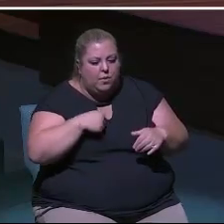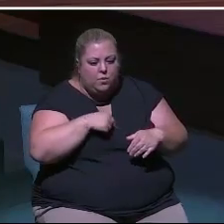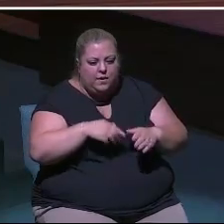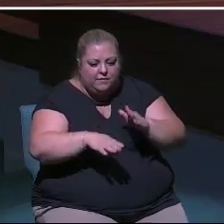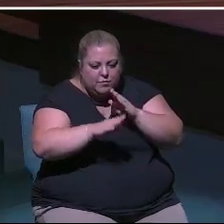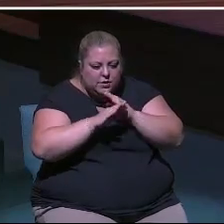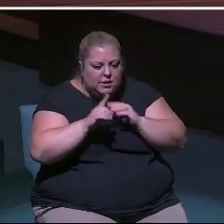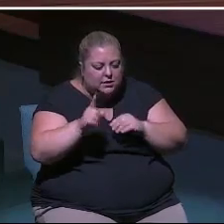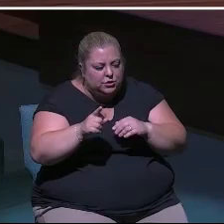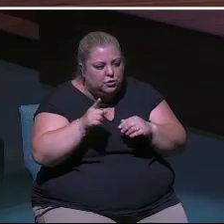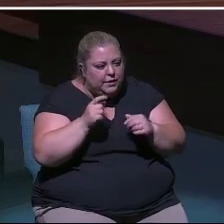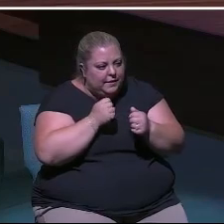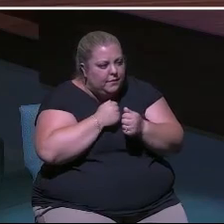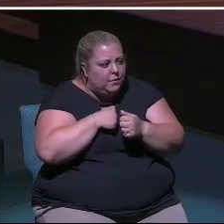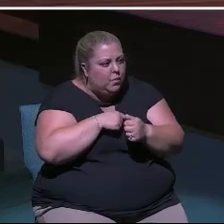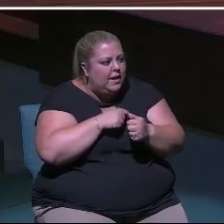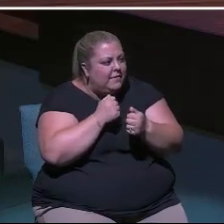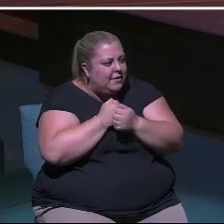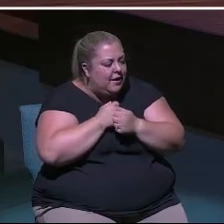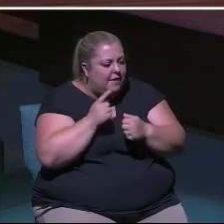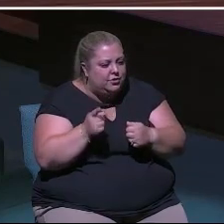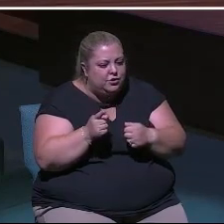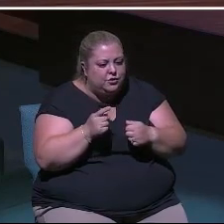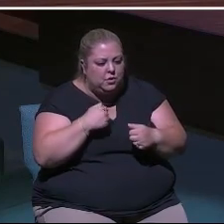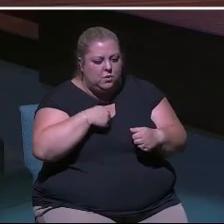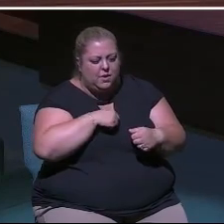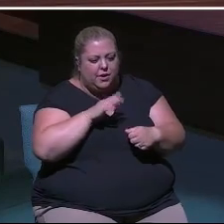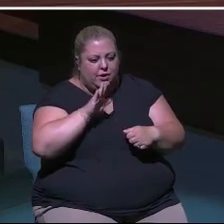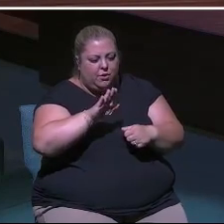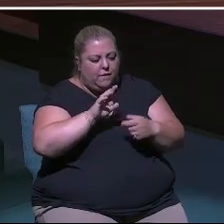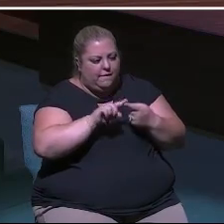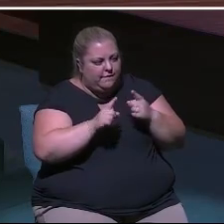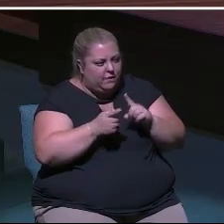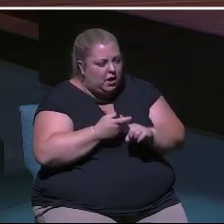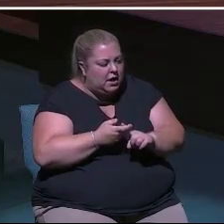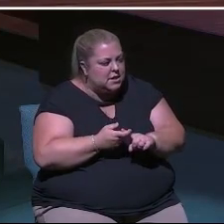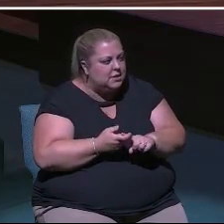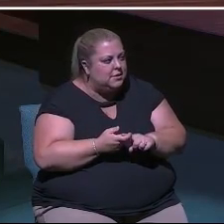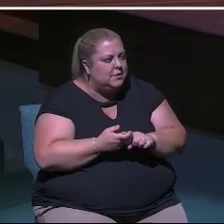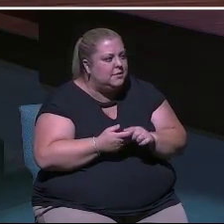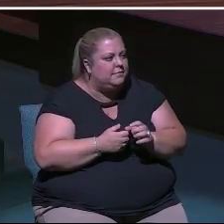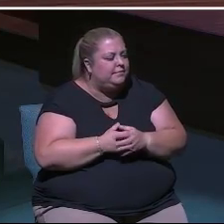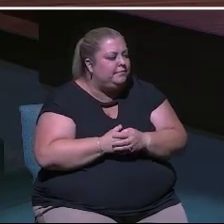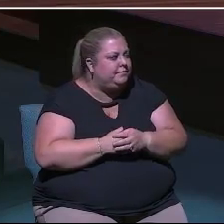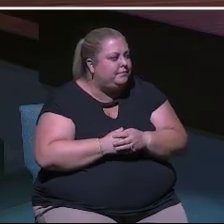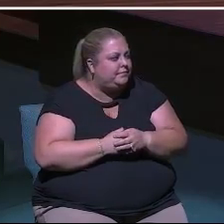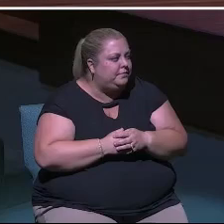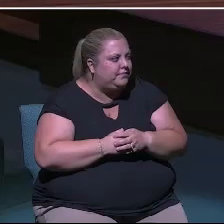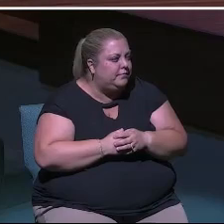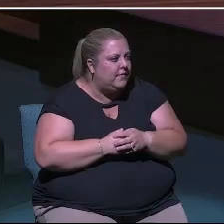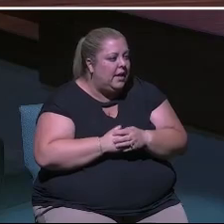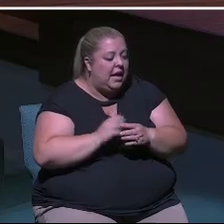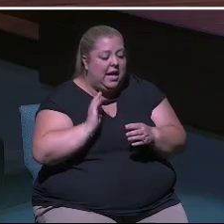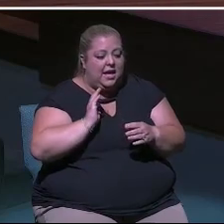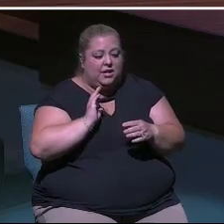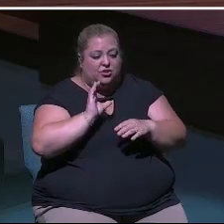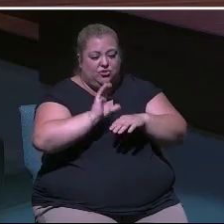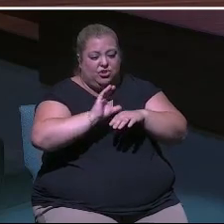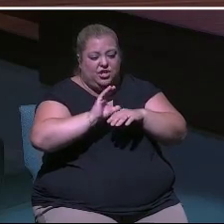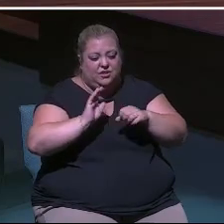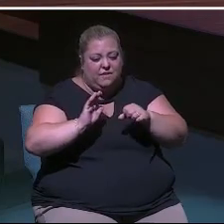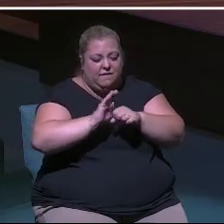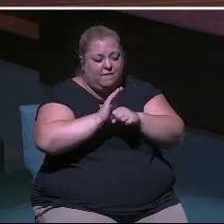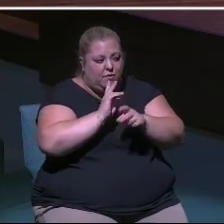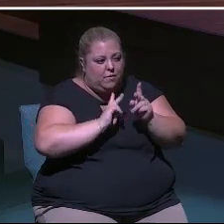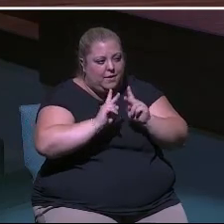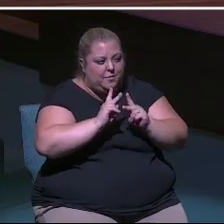you. We're your friends. God, and listen, our churches are filled with people who have this